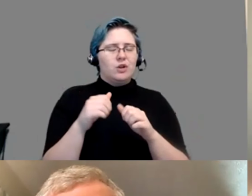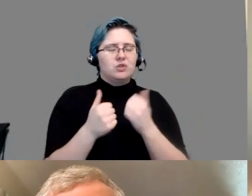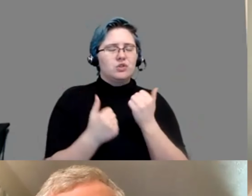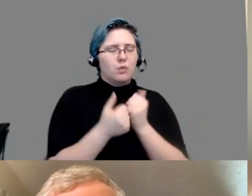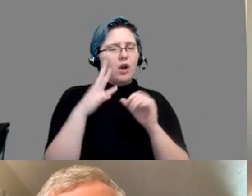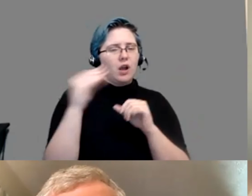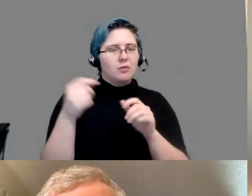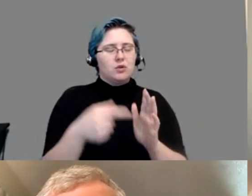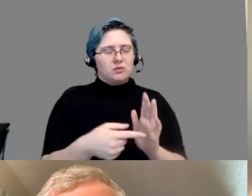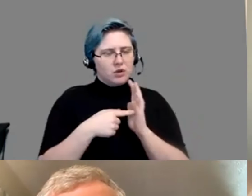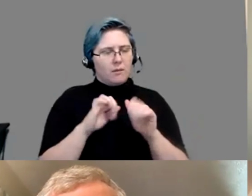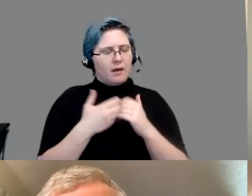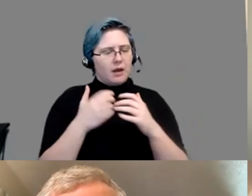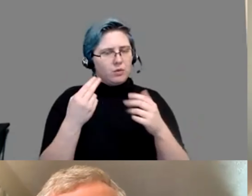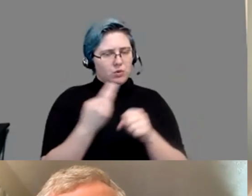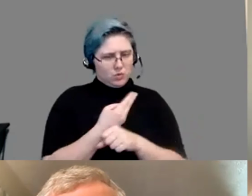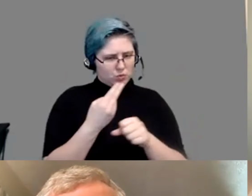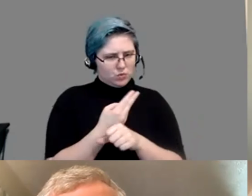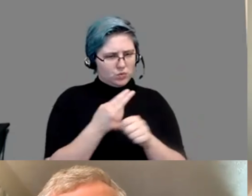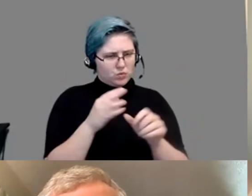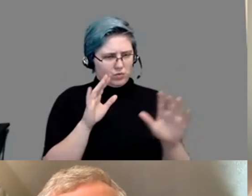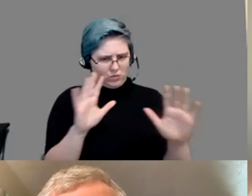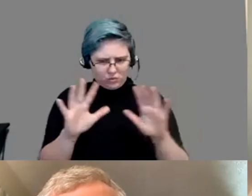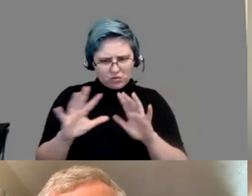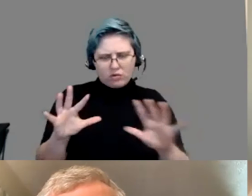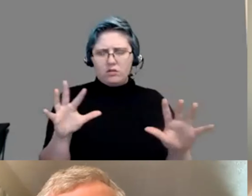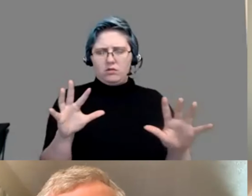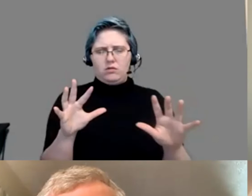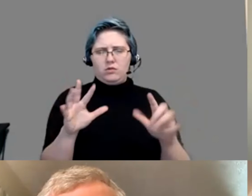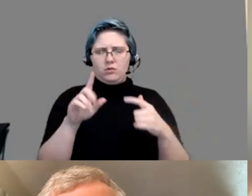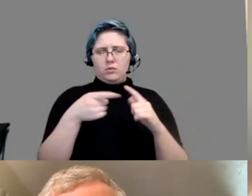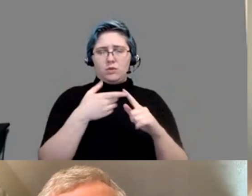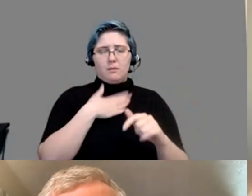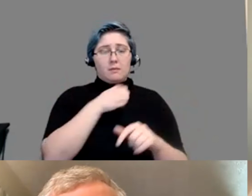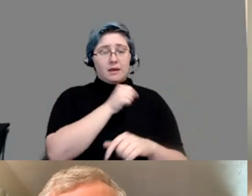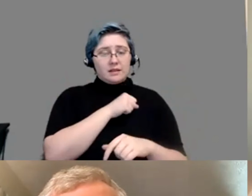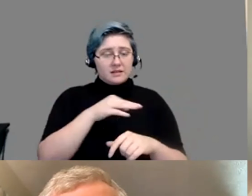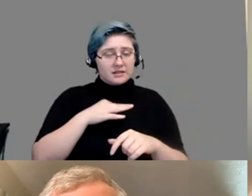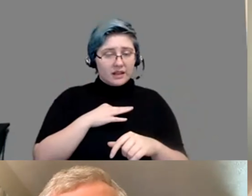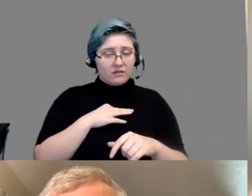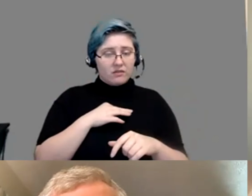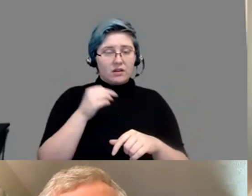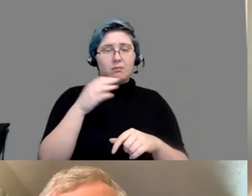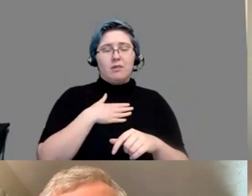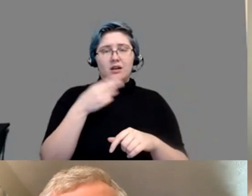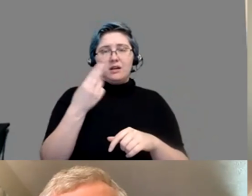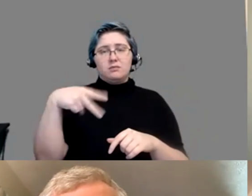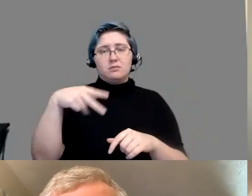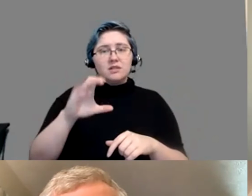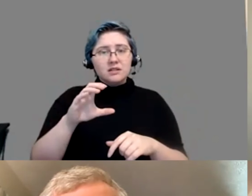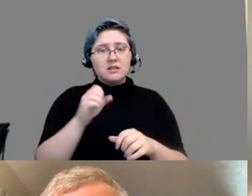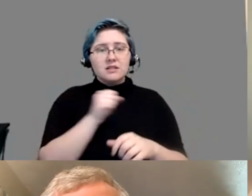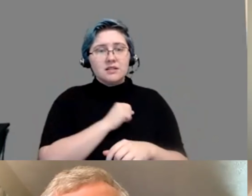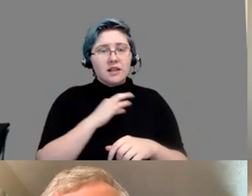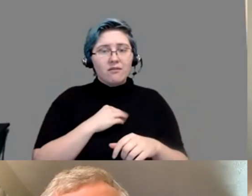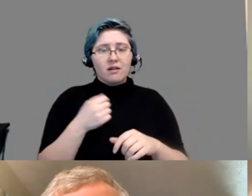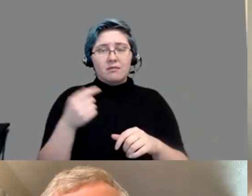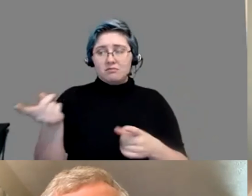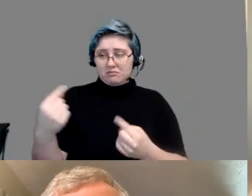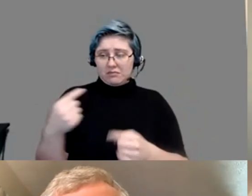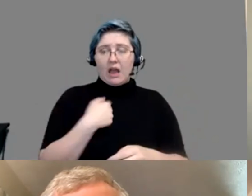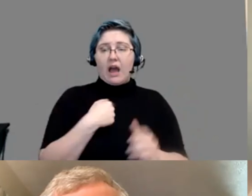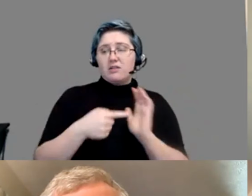to work it. And so when my staff, my HPC staff come in my home, I show them